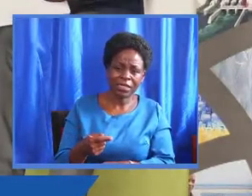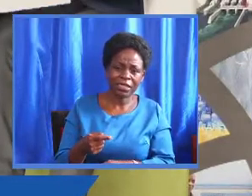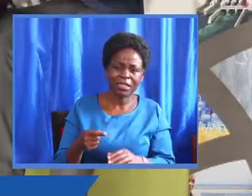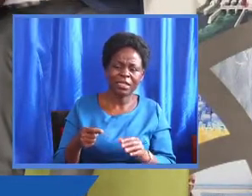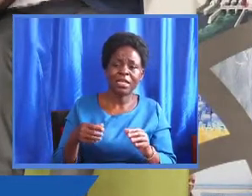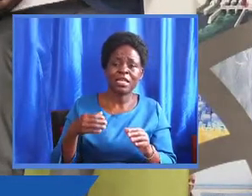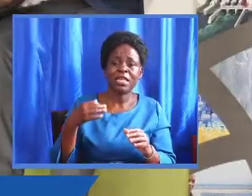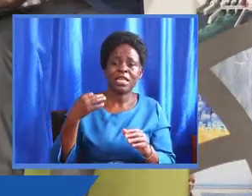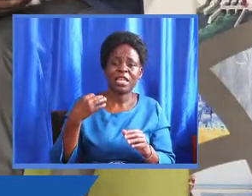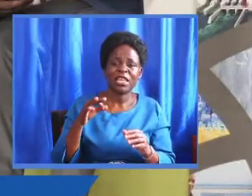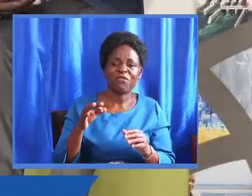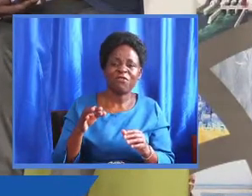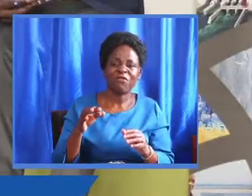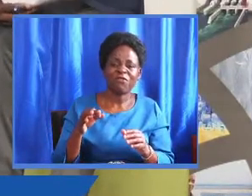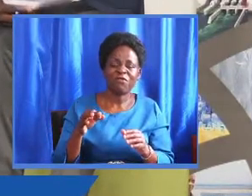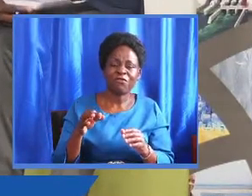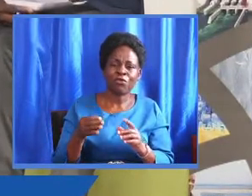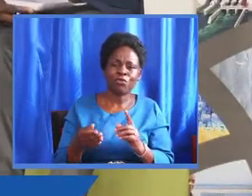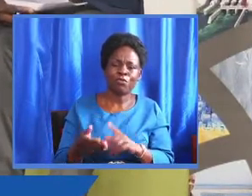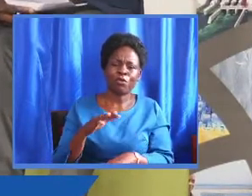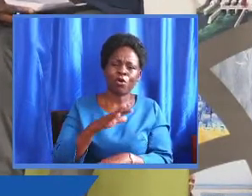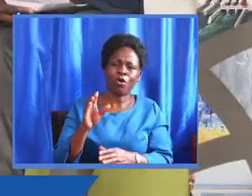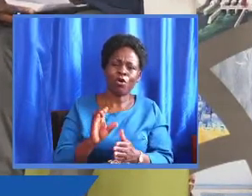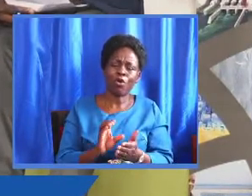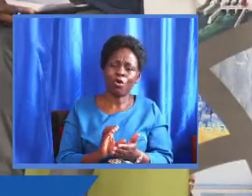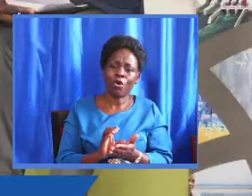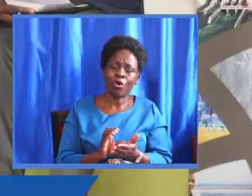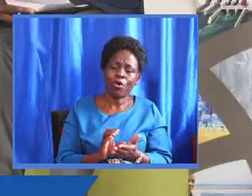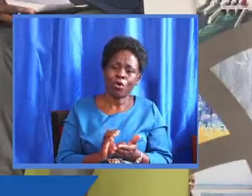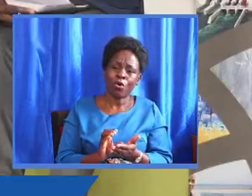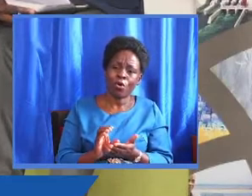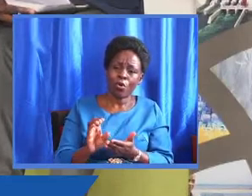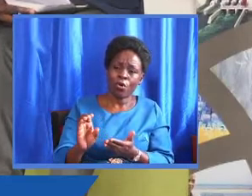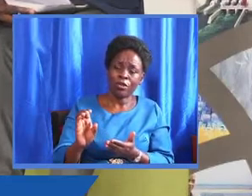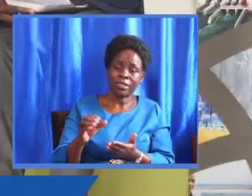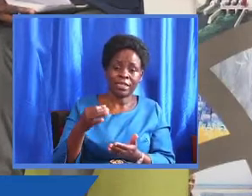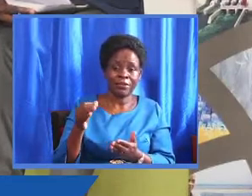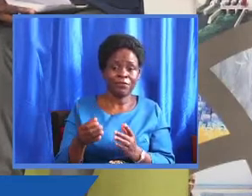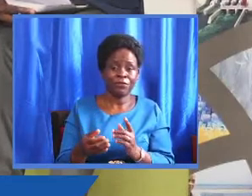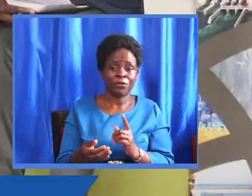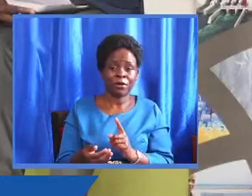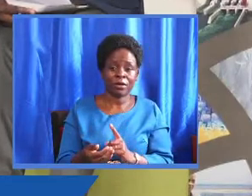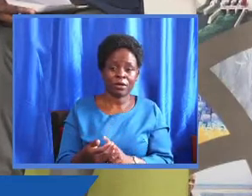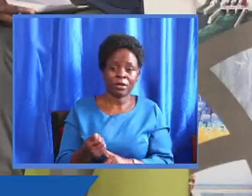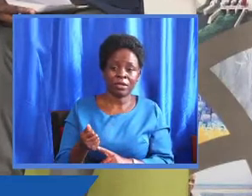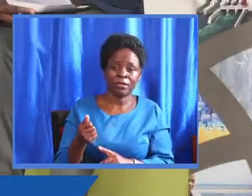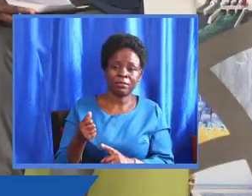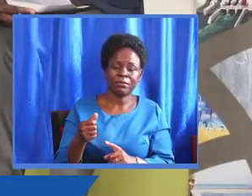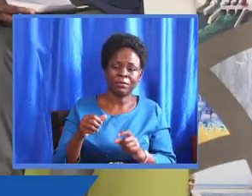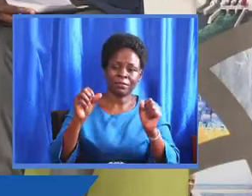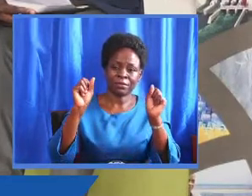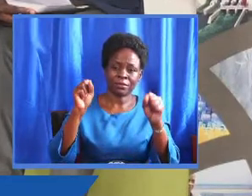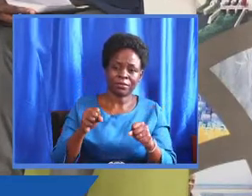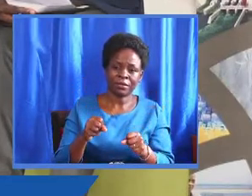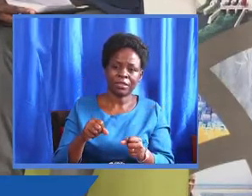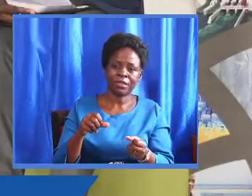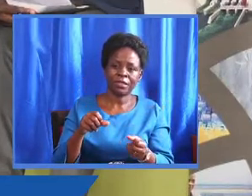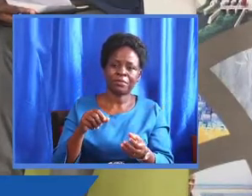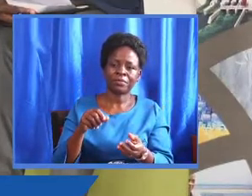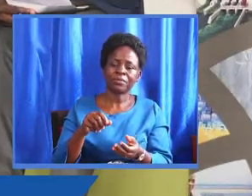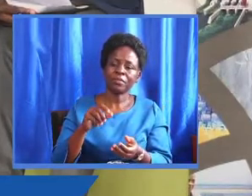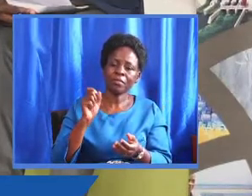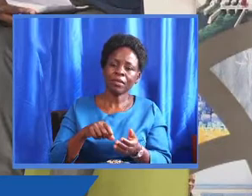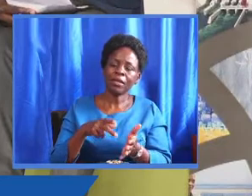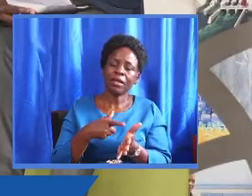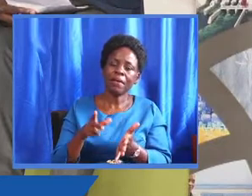if you've recovered all your costs at that point in time. As long as you're earning, you're mandated to account for your